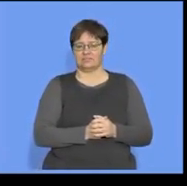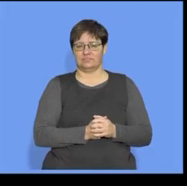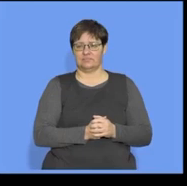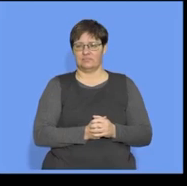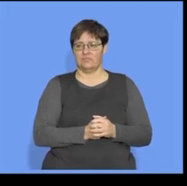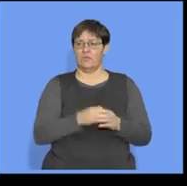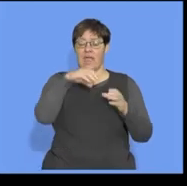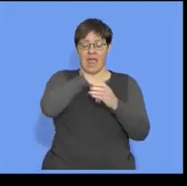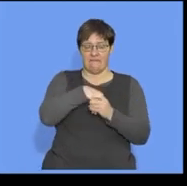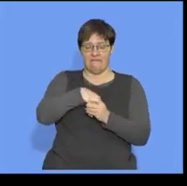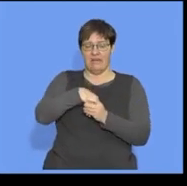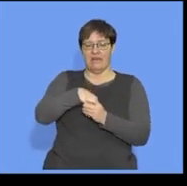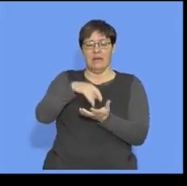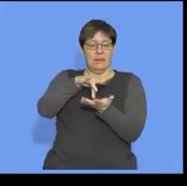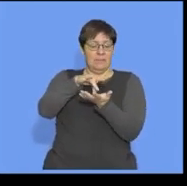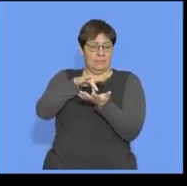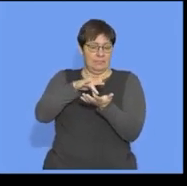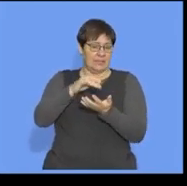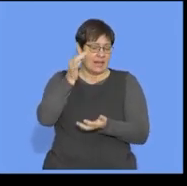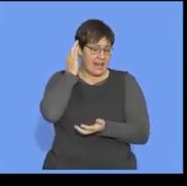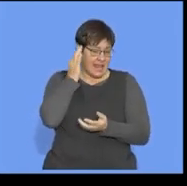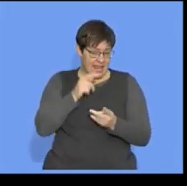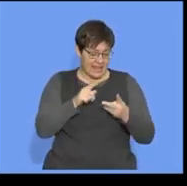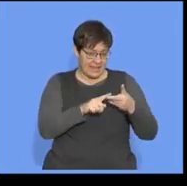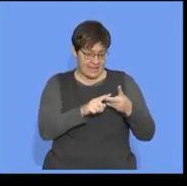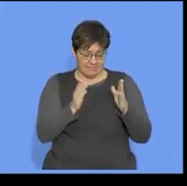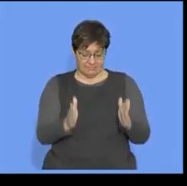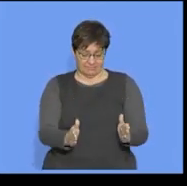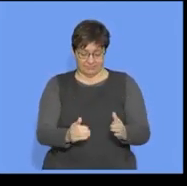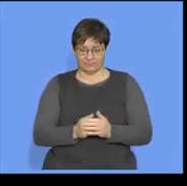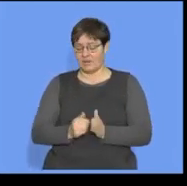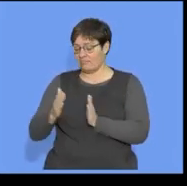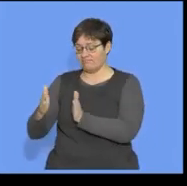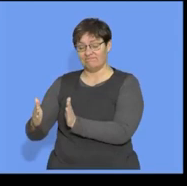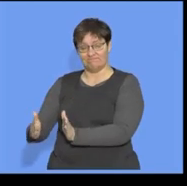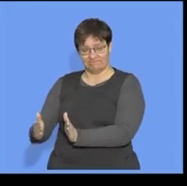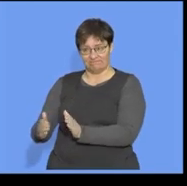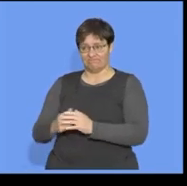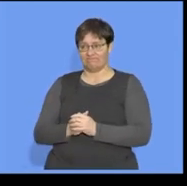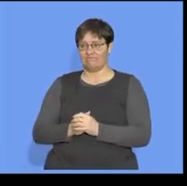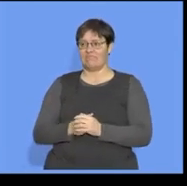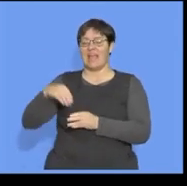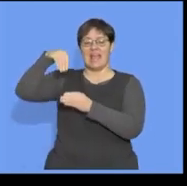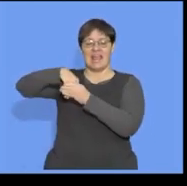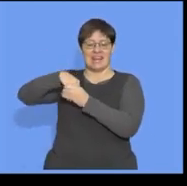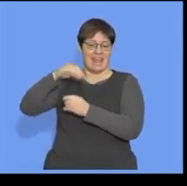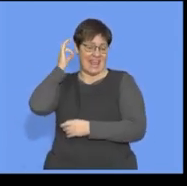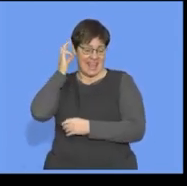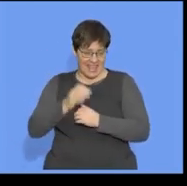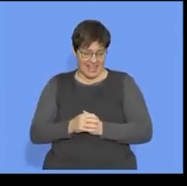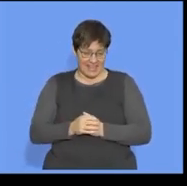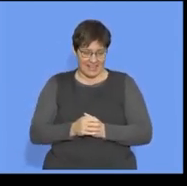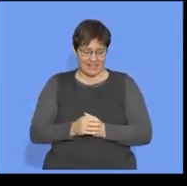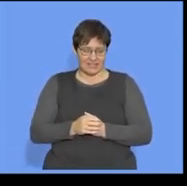here. We've got the middle ear, and then we've got the inner ear that